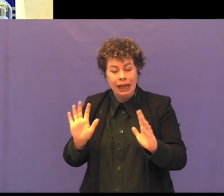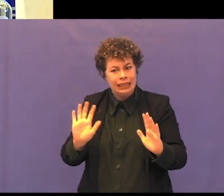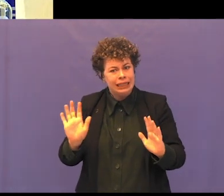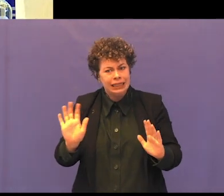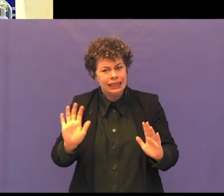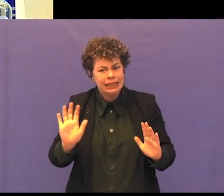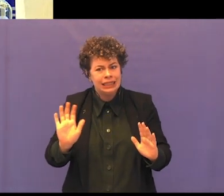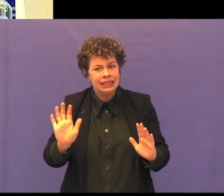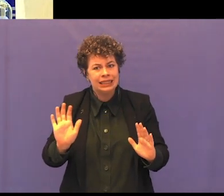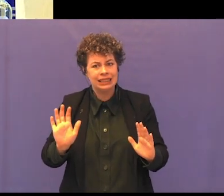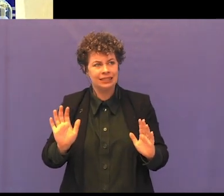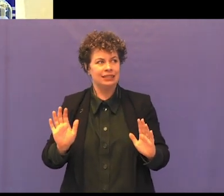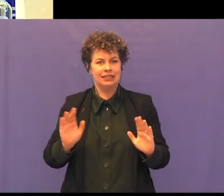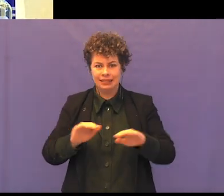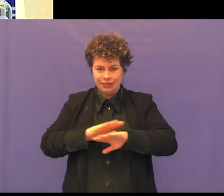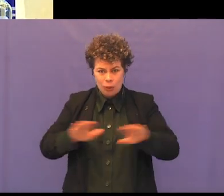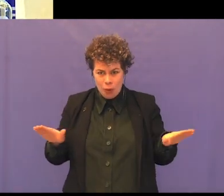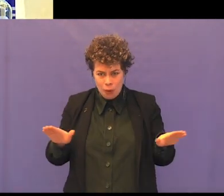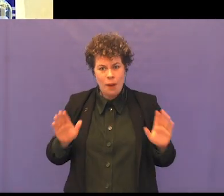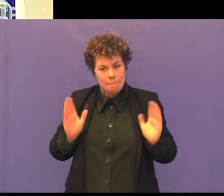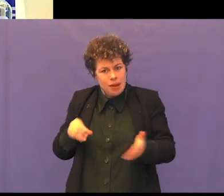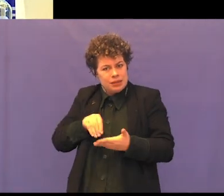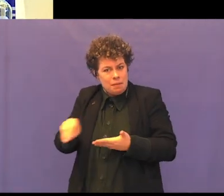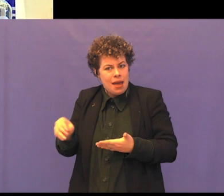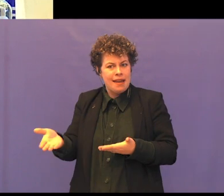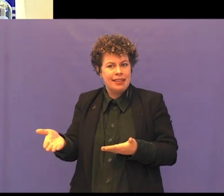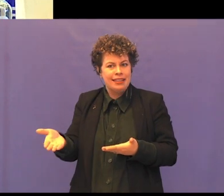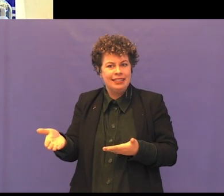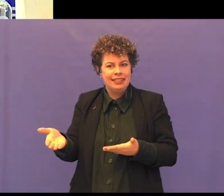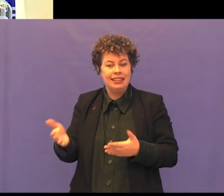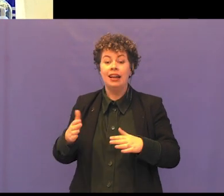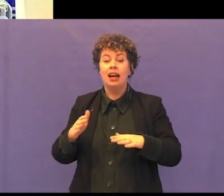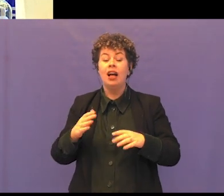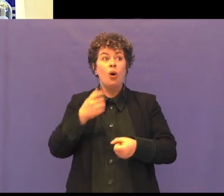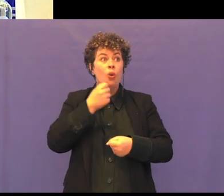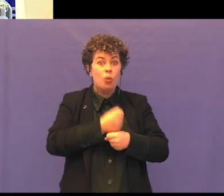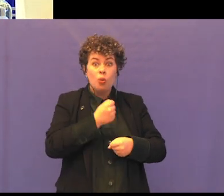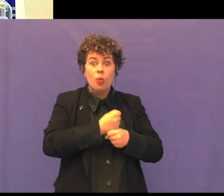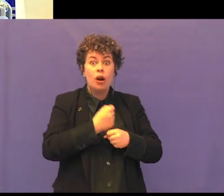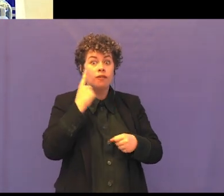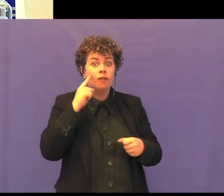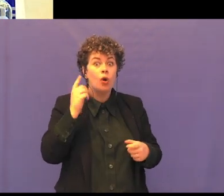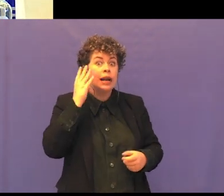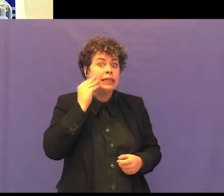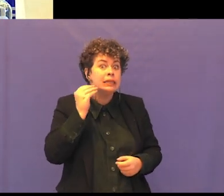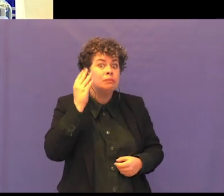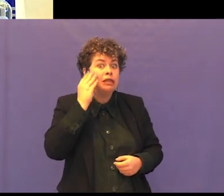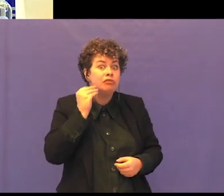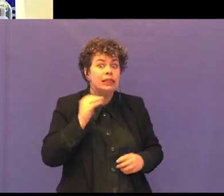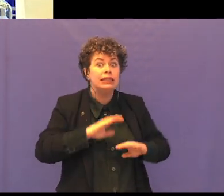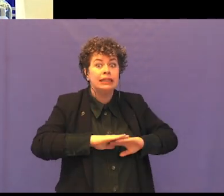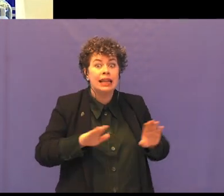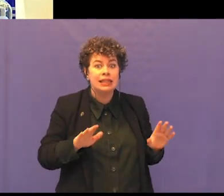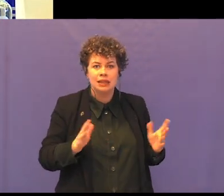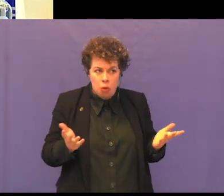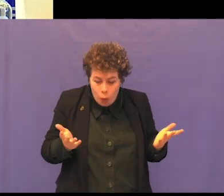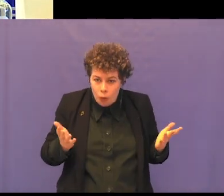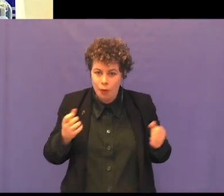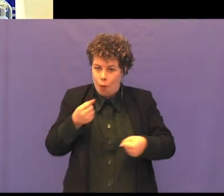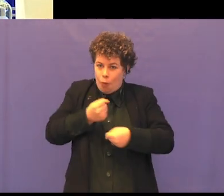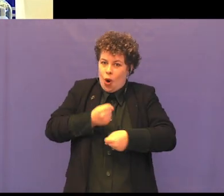for terrible wages. Now you work for no wages at all. And there's a kind of a notion that translators should... So